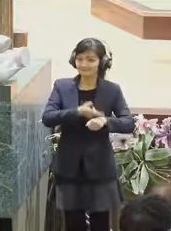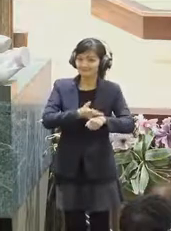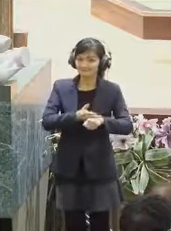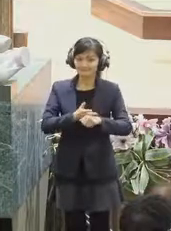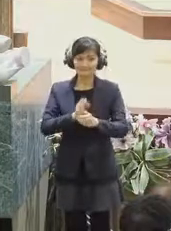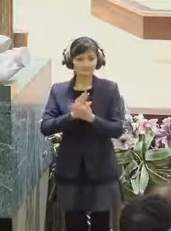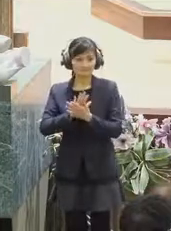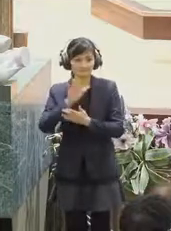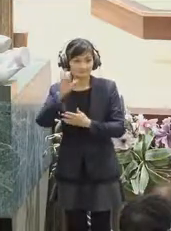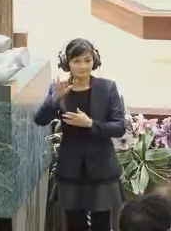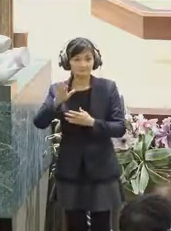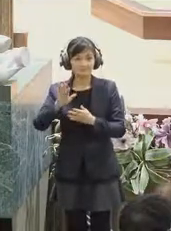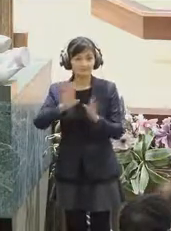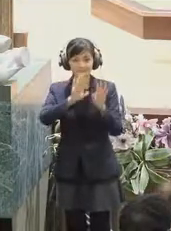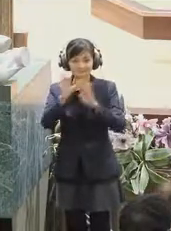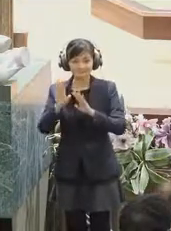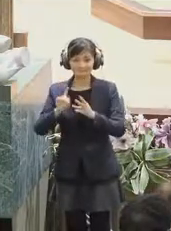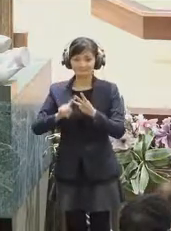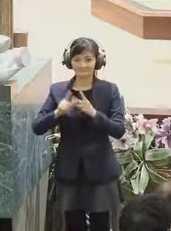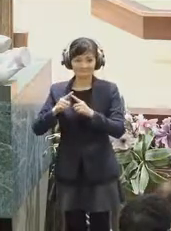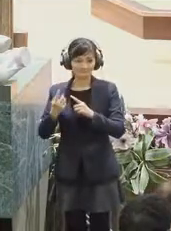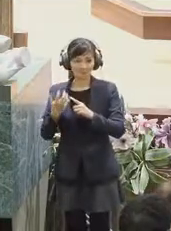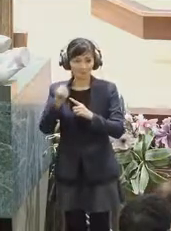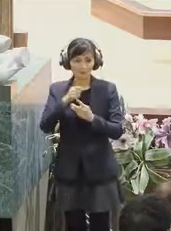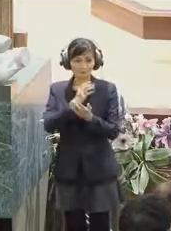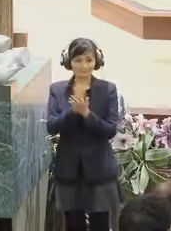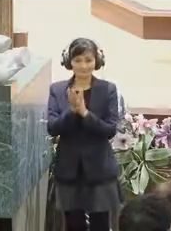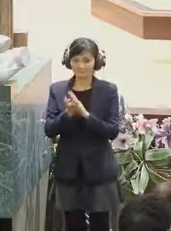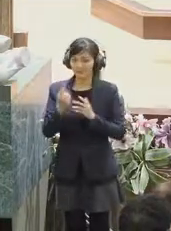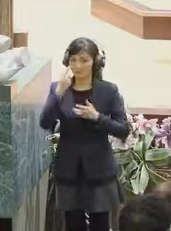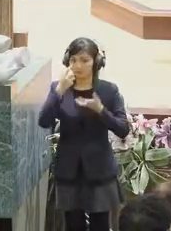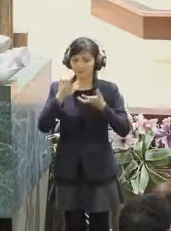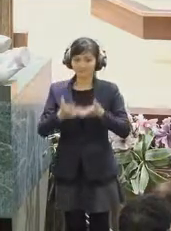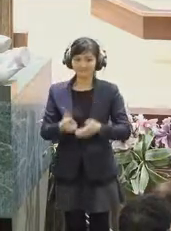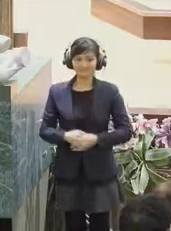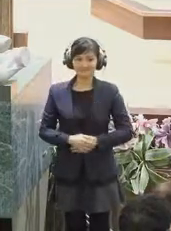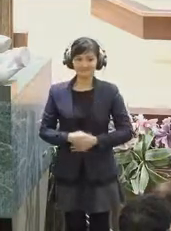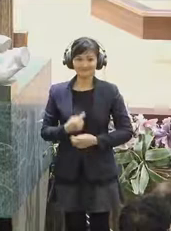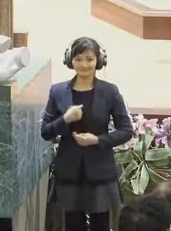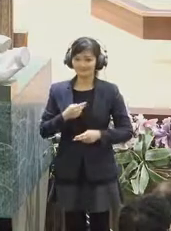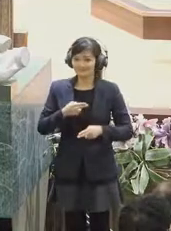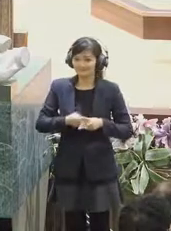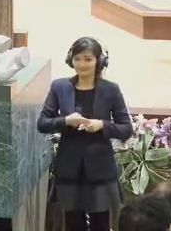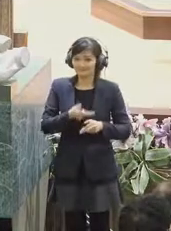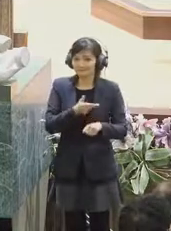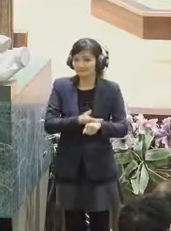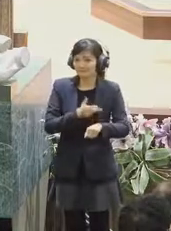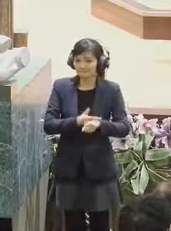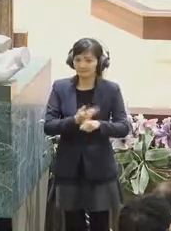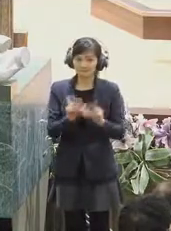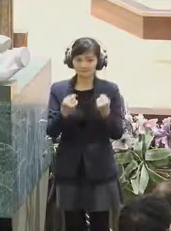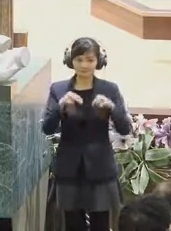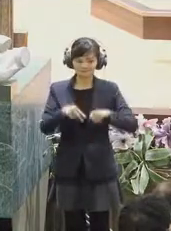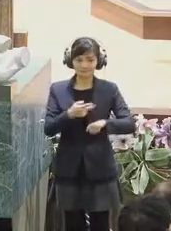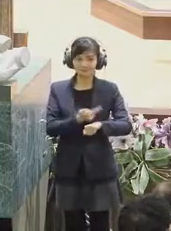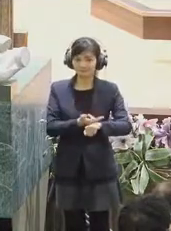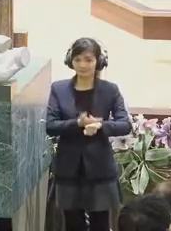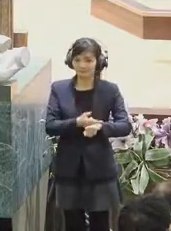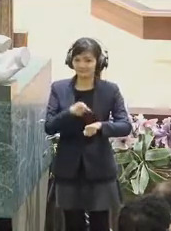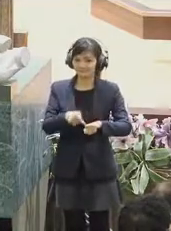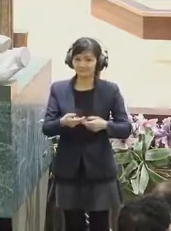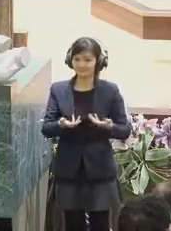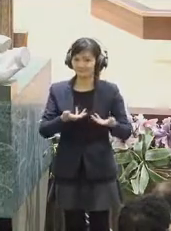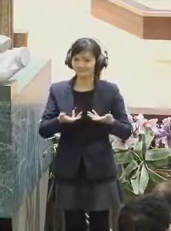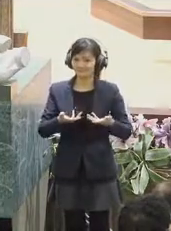that technology, and especially digitalization, can help to solve some of the important problems